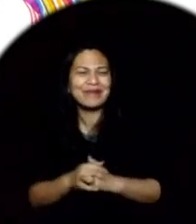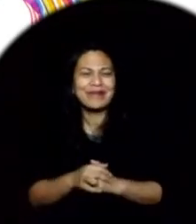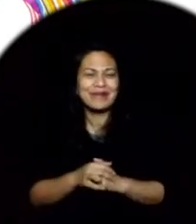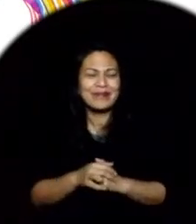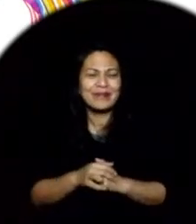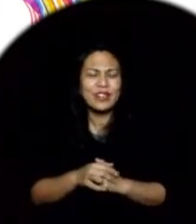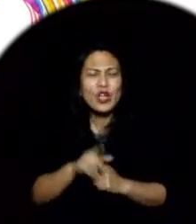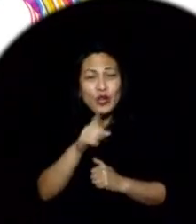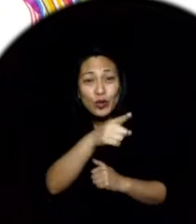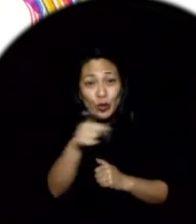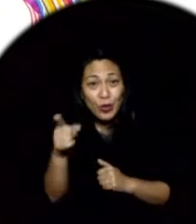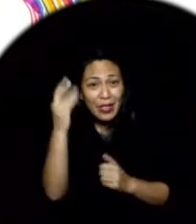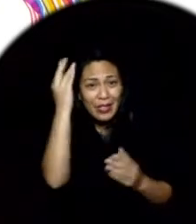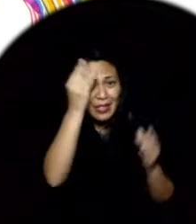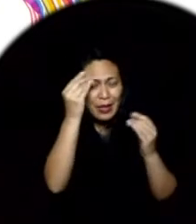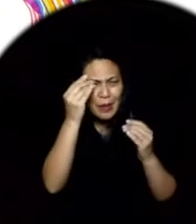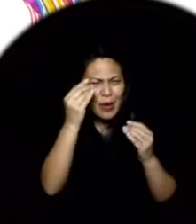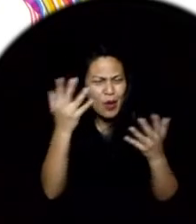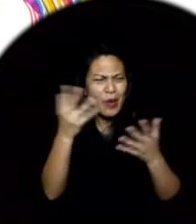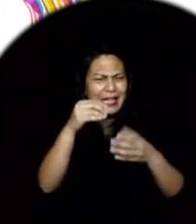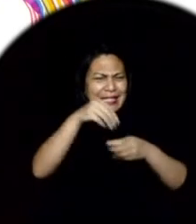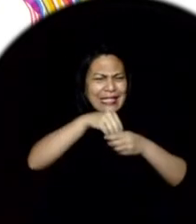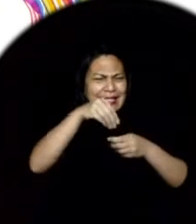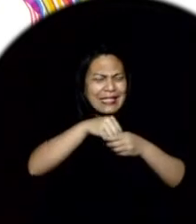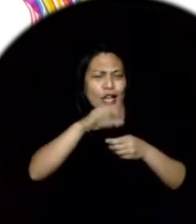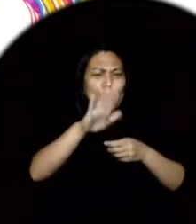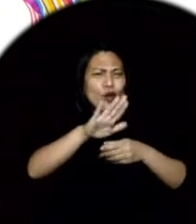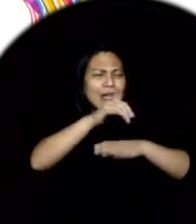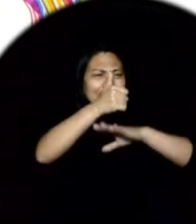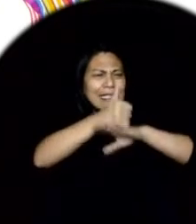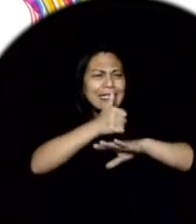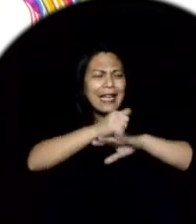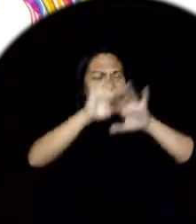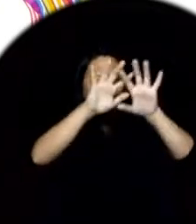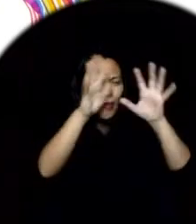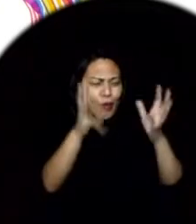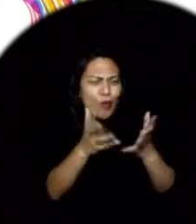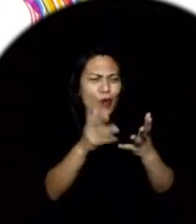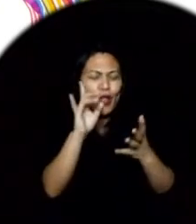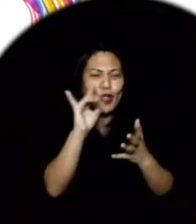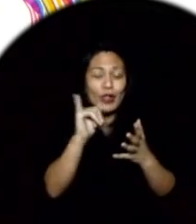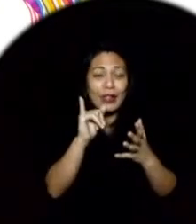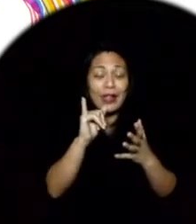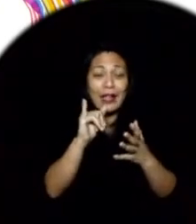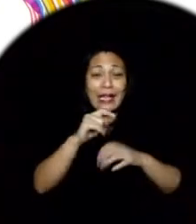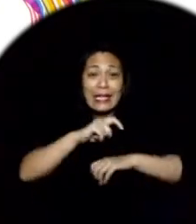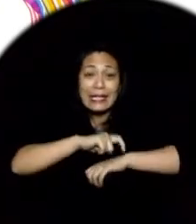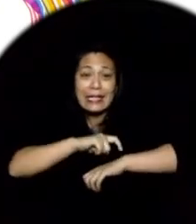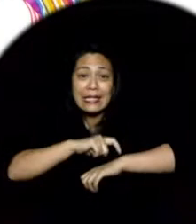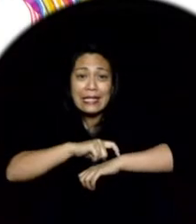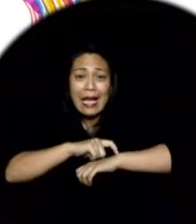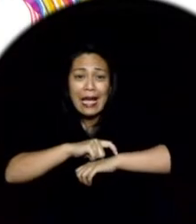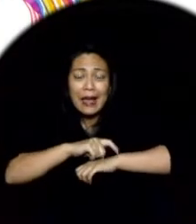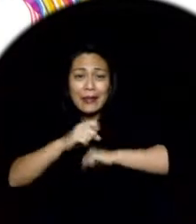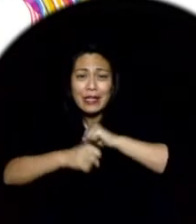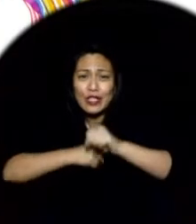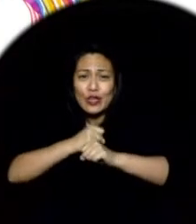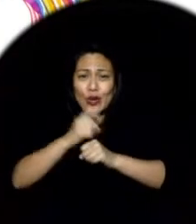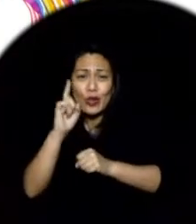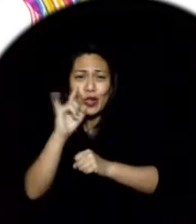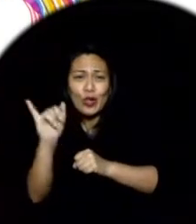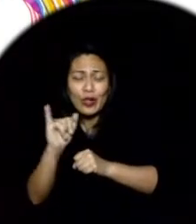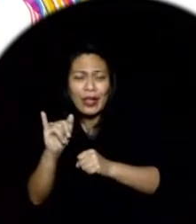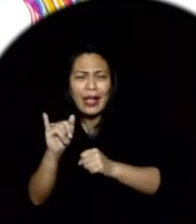Are you thinking about the ingredients for your setting? How it might look? The details of the time period and what might be in the